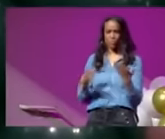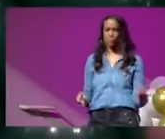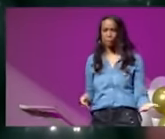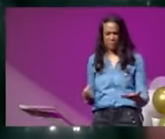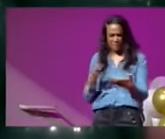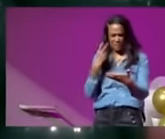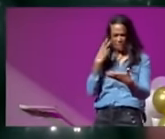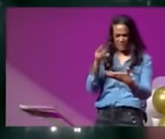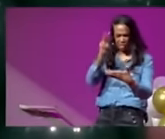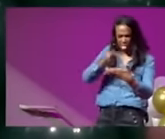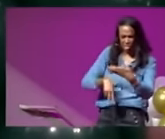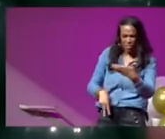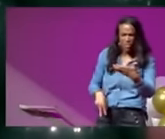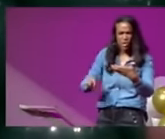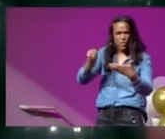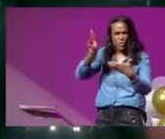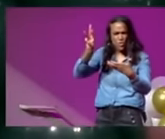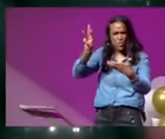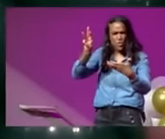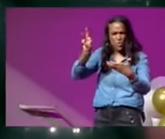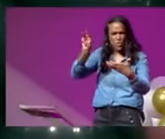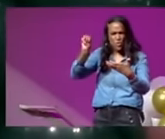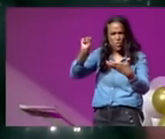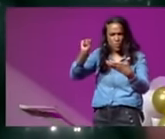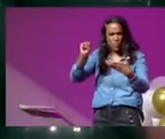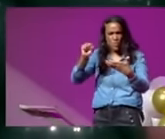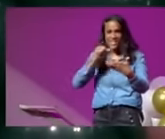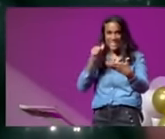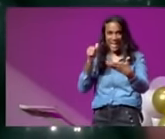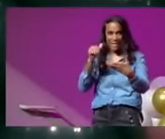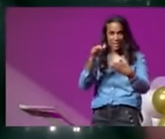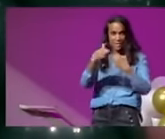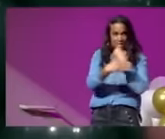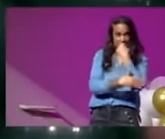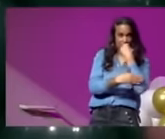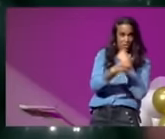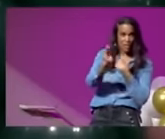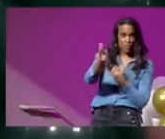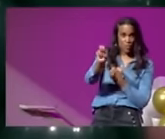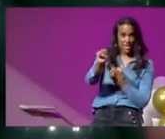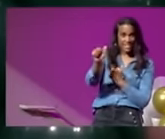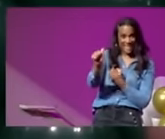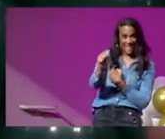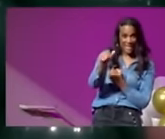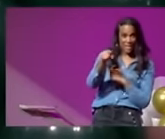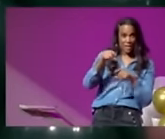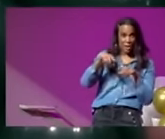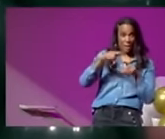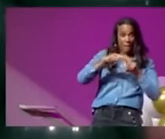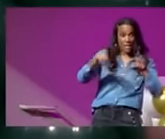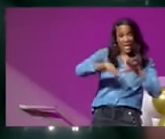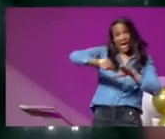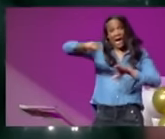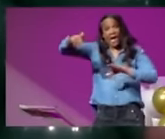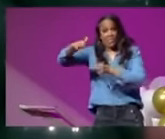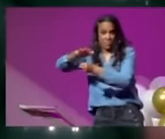on the news, not yet in this country, but on the news internationally in other countries.